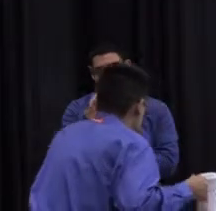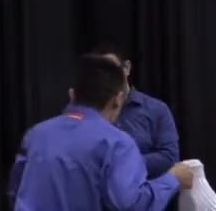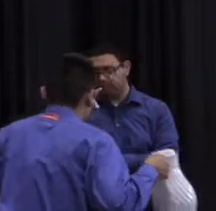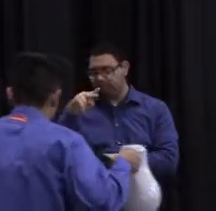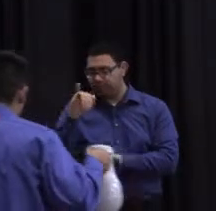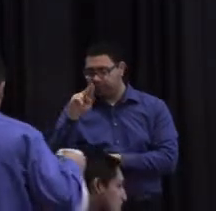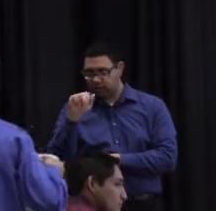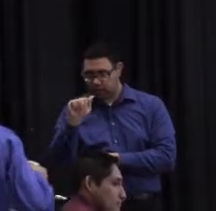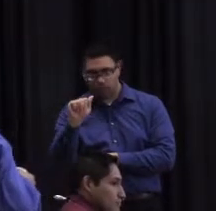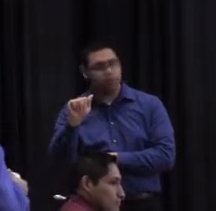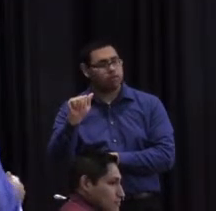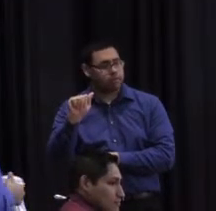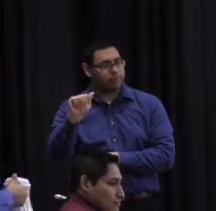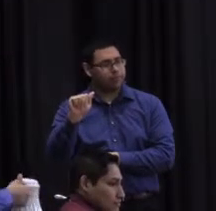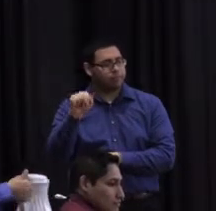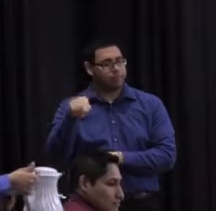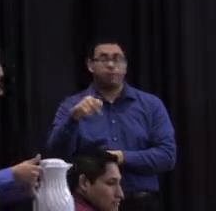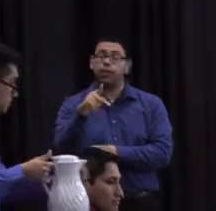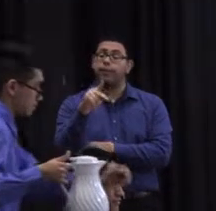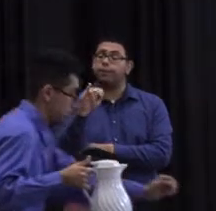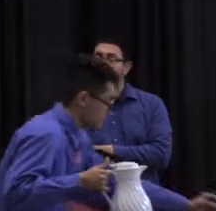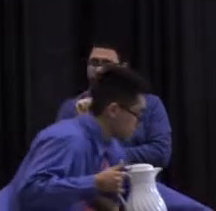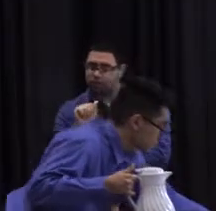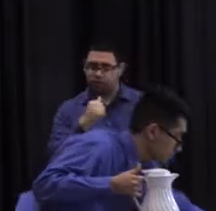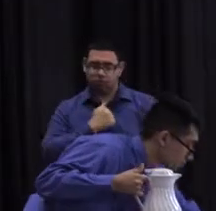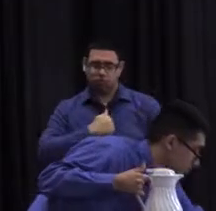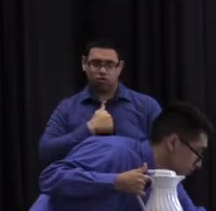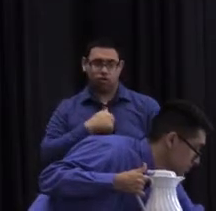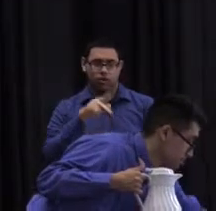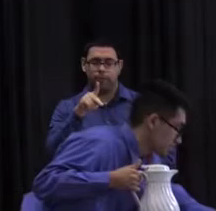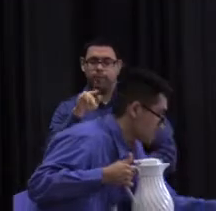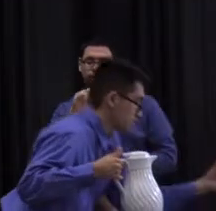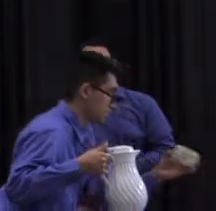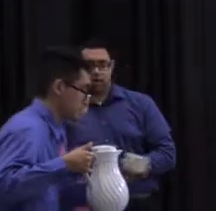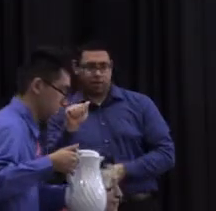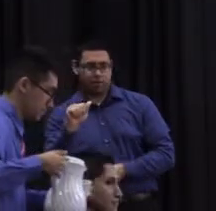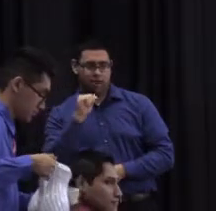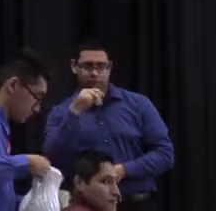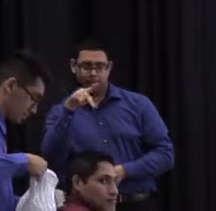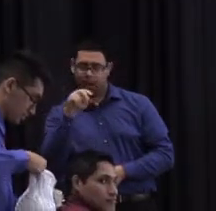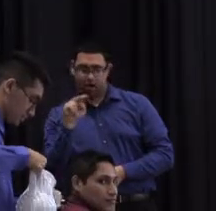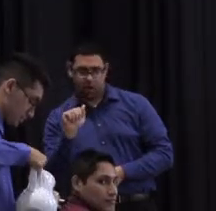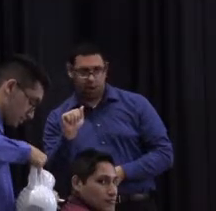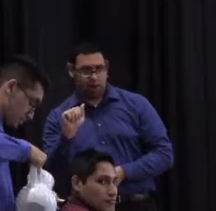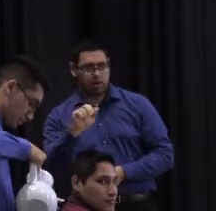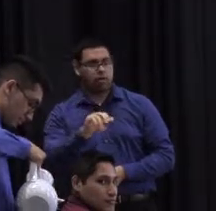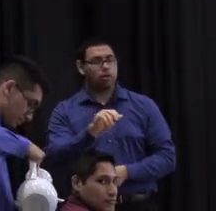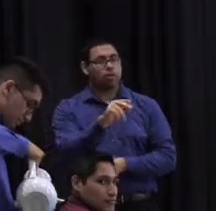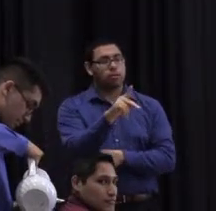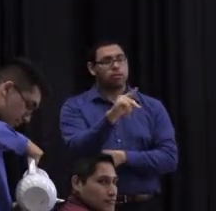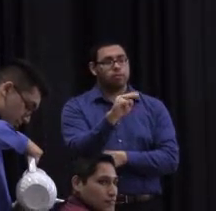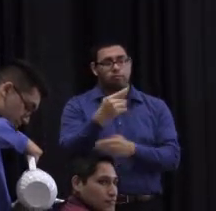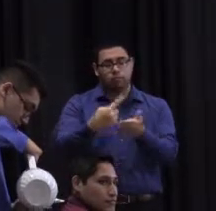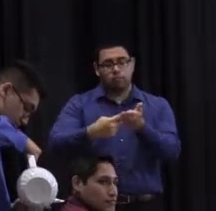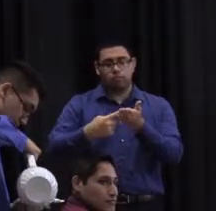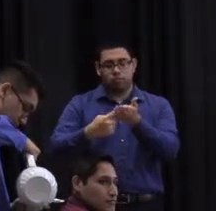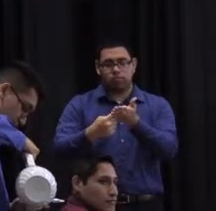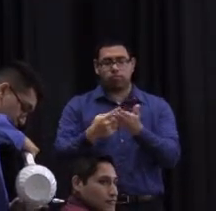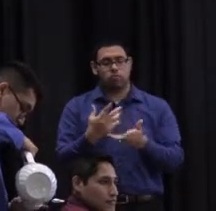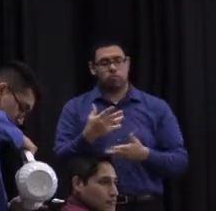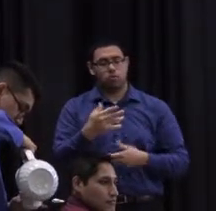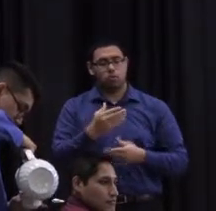he is here to, Anthony Piña, and he's here to talk about open